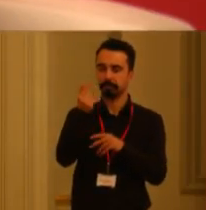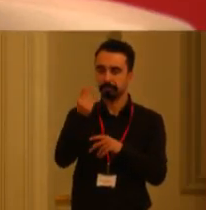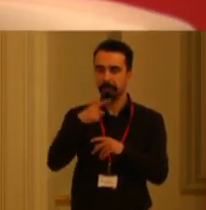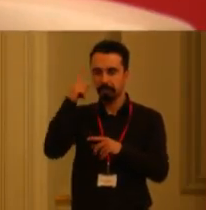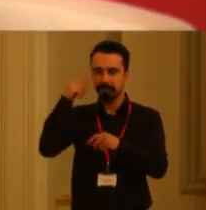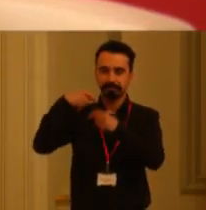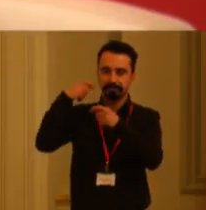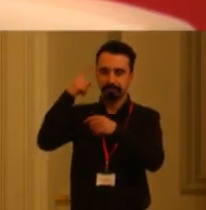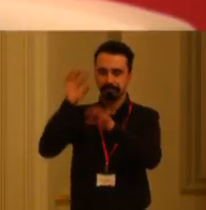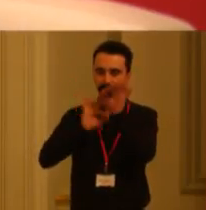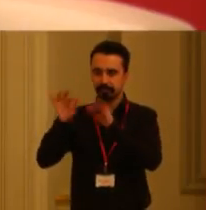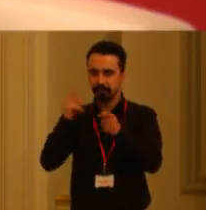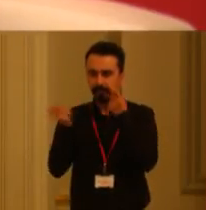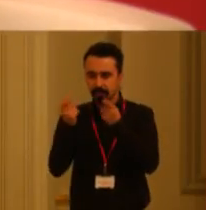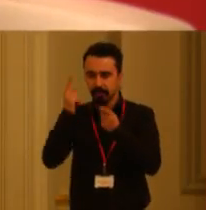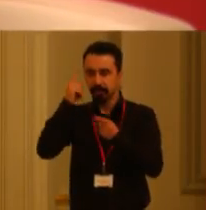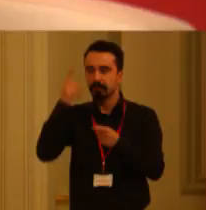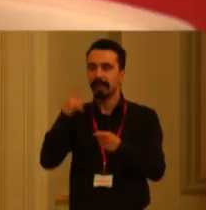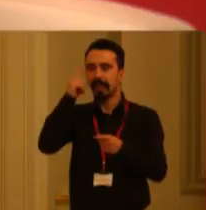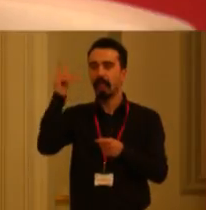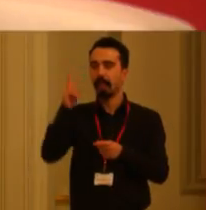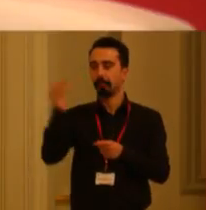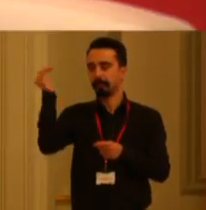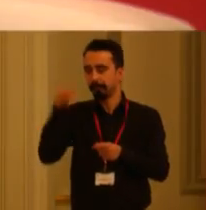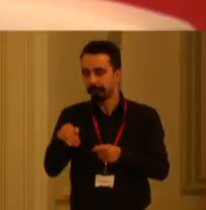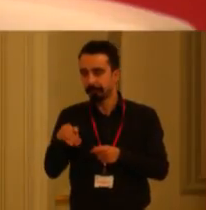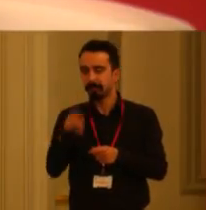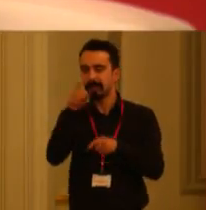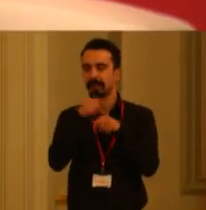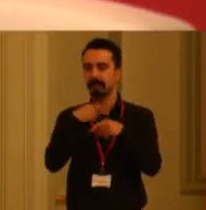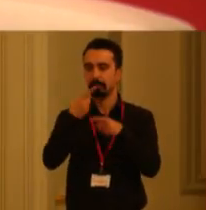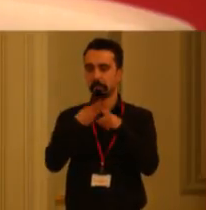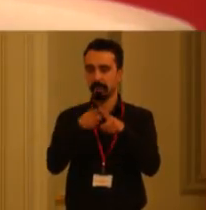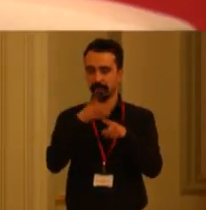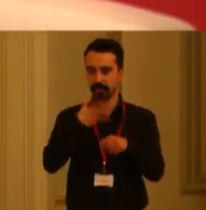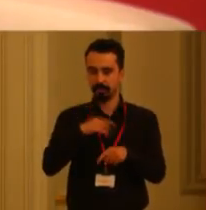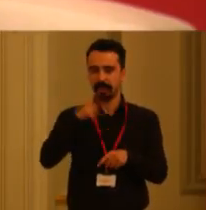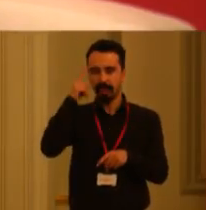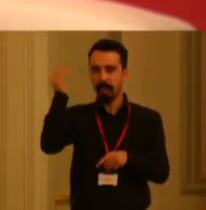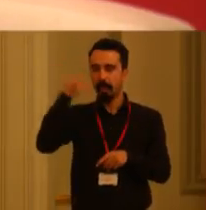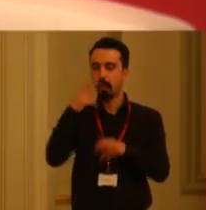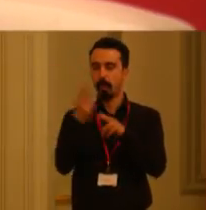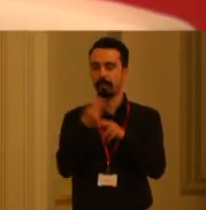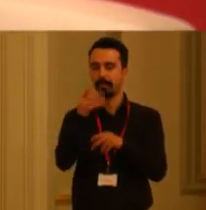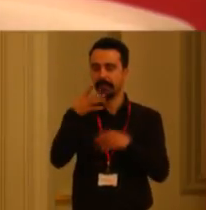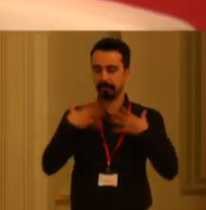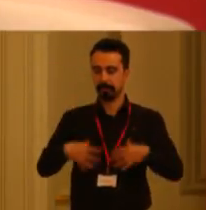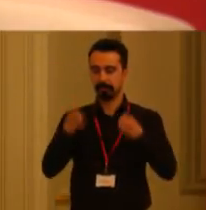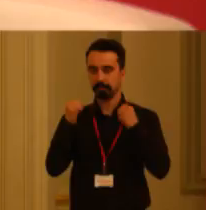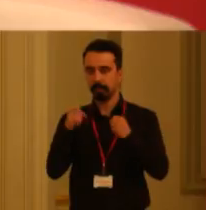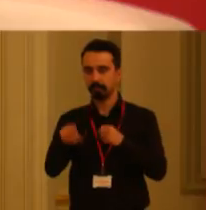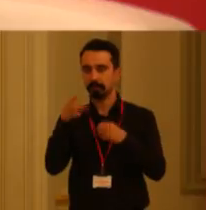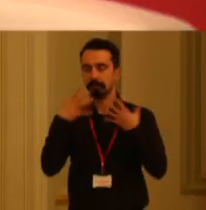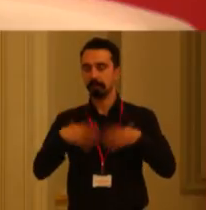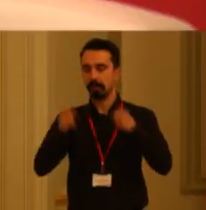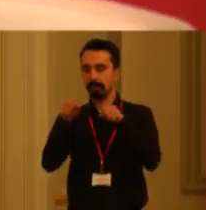ecosystem be? I try to have a brainstorming on that, and then I will now be sharing with you the things that come to